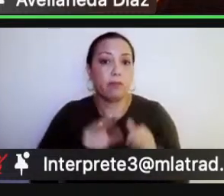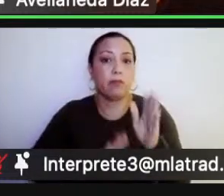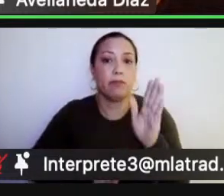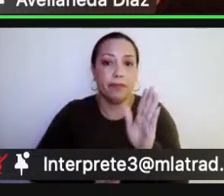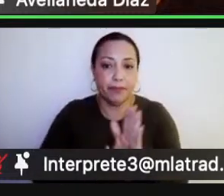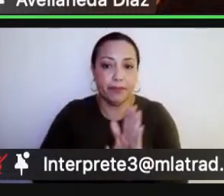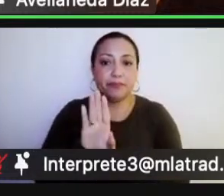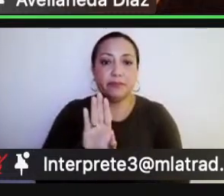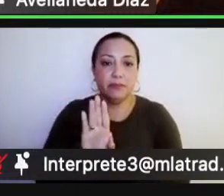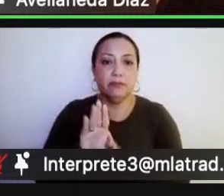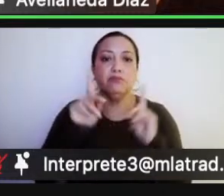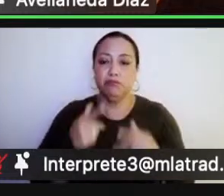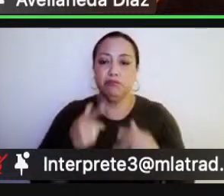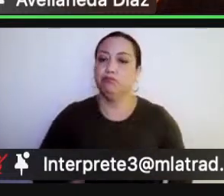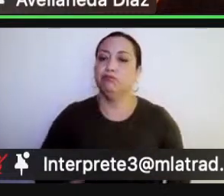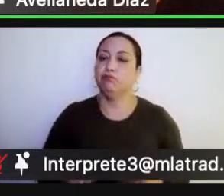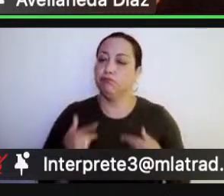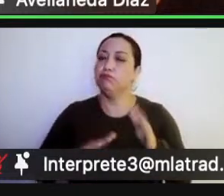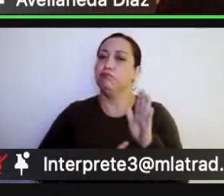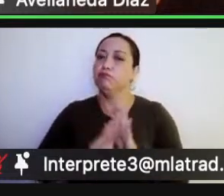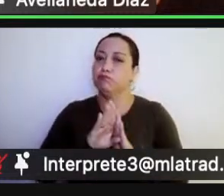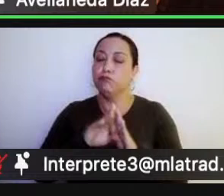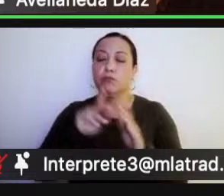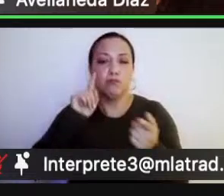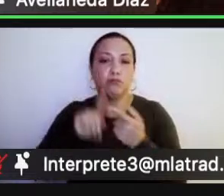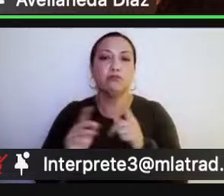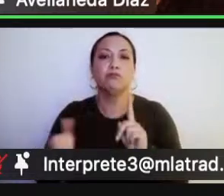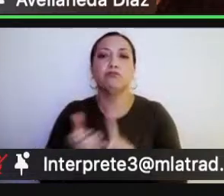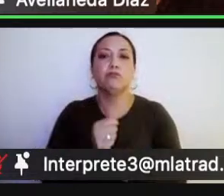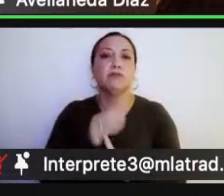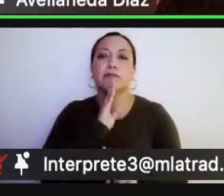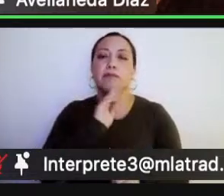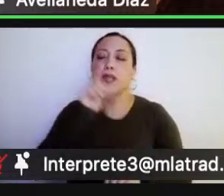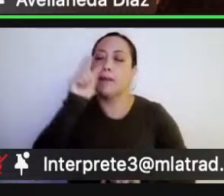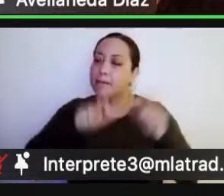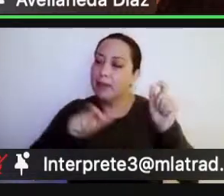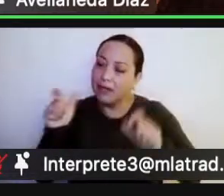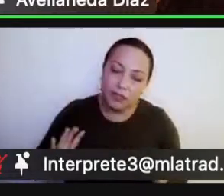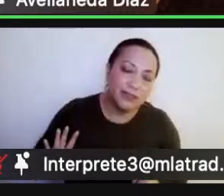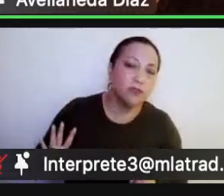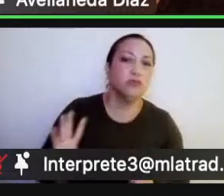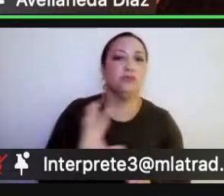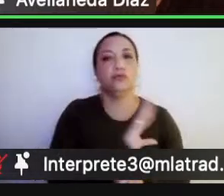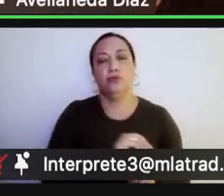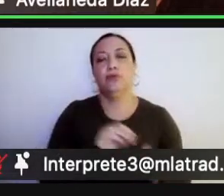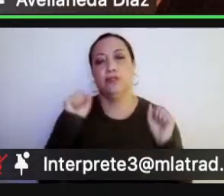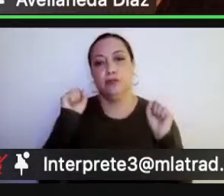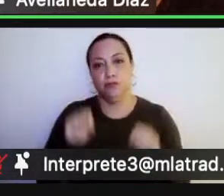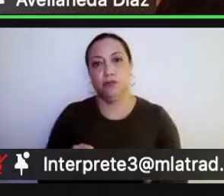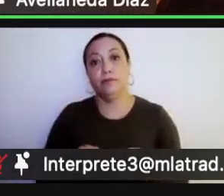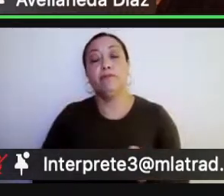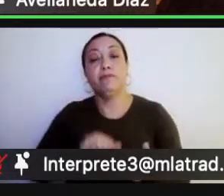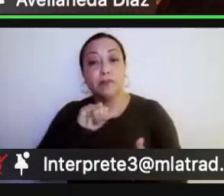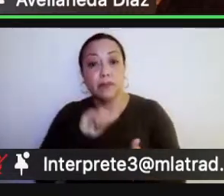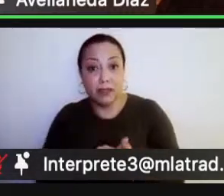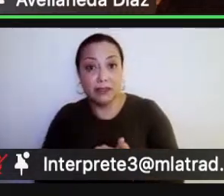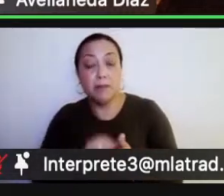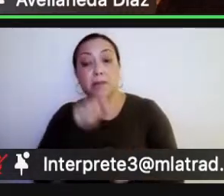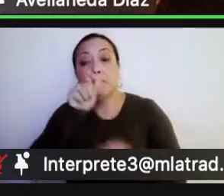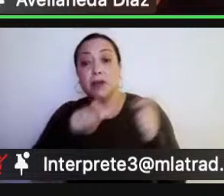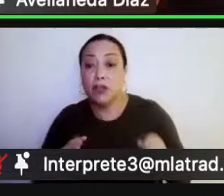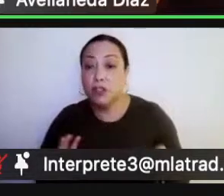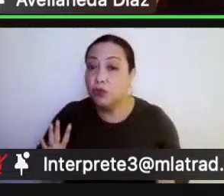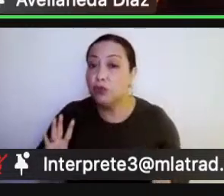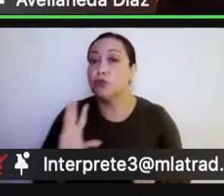to progress and to a better life are at the reach of all of the population, and so